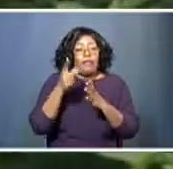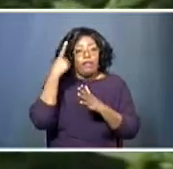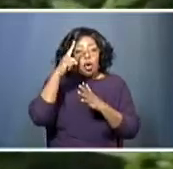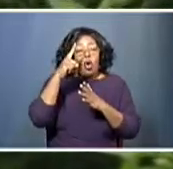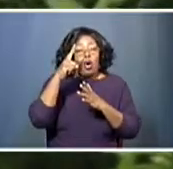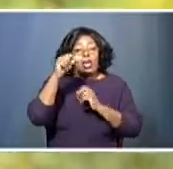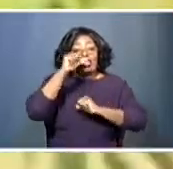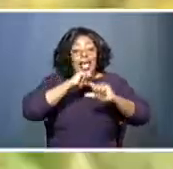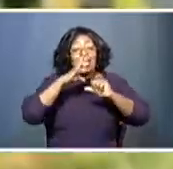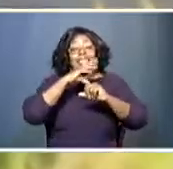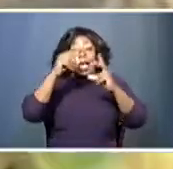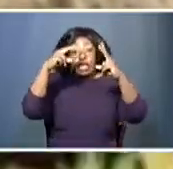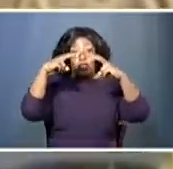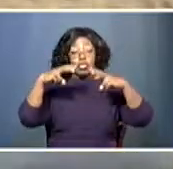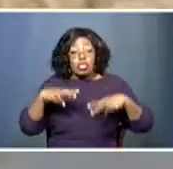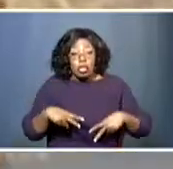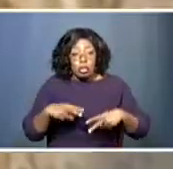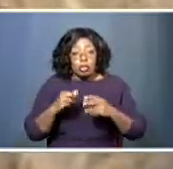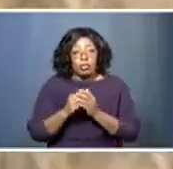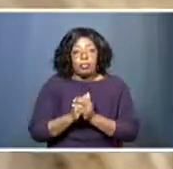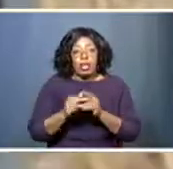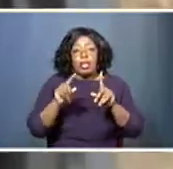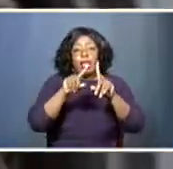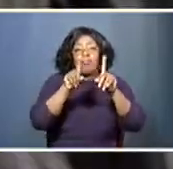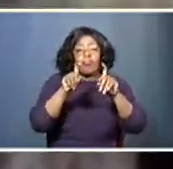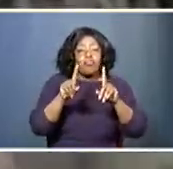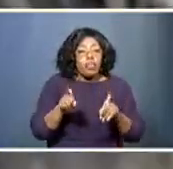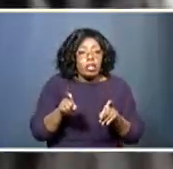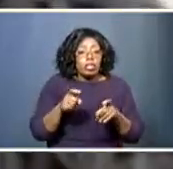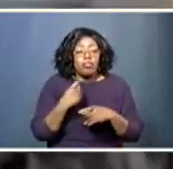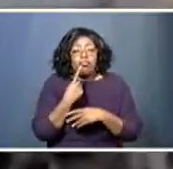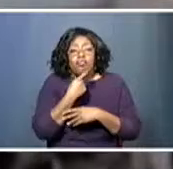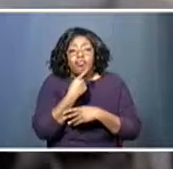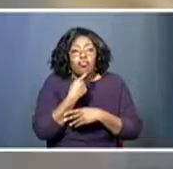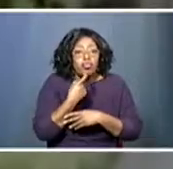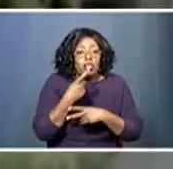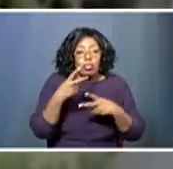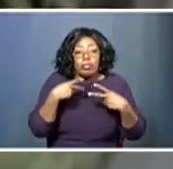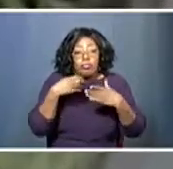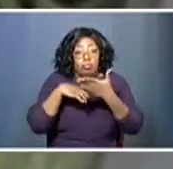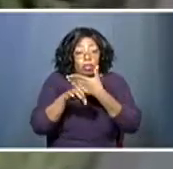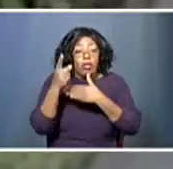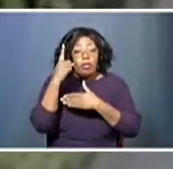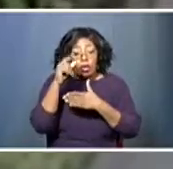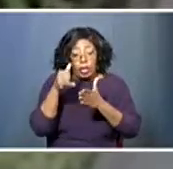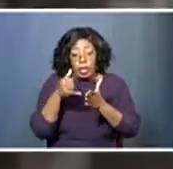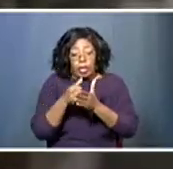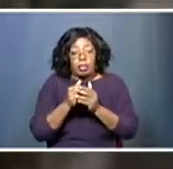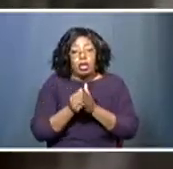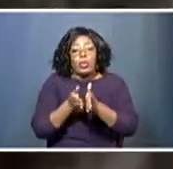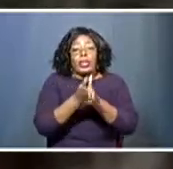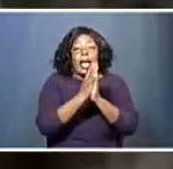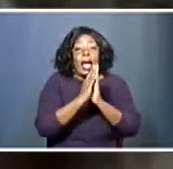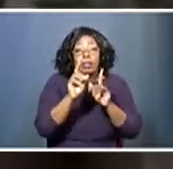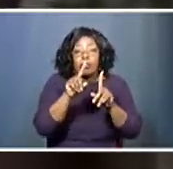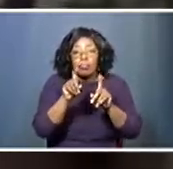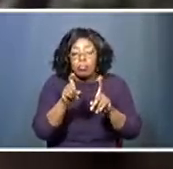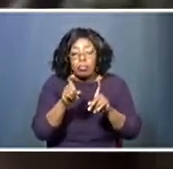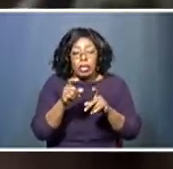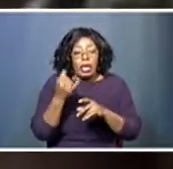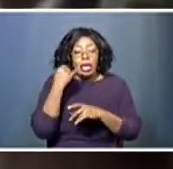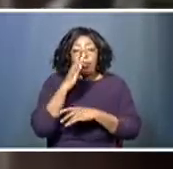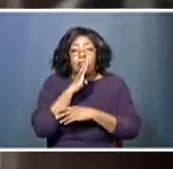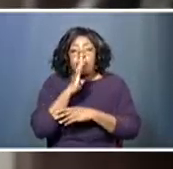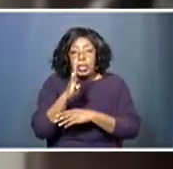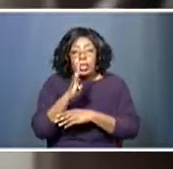research. As a fledgling industry, questions are also hovering over who will have access to it. We asked the Attorney General if it will be